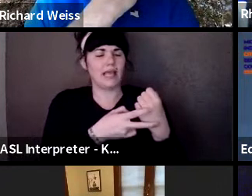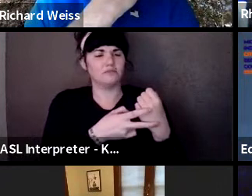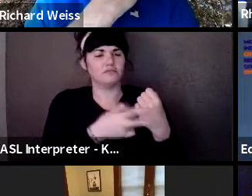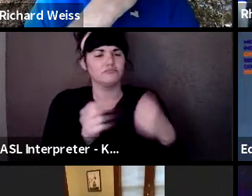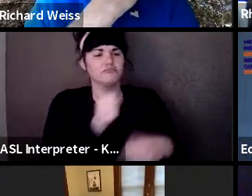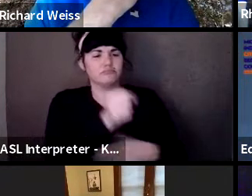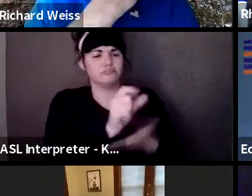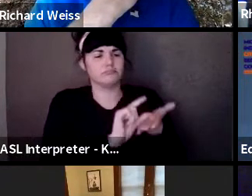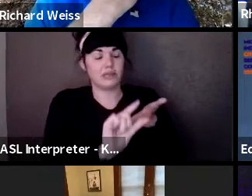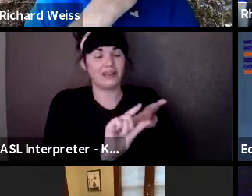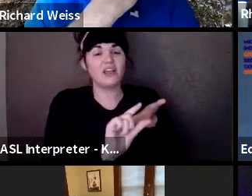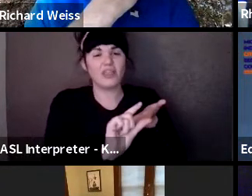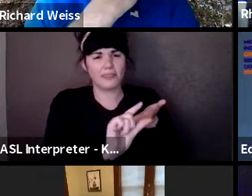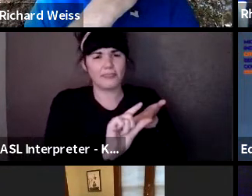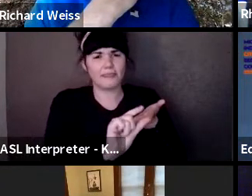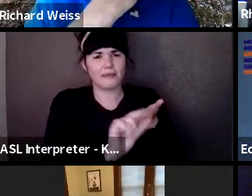but